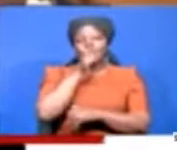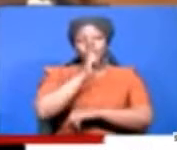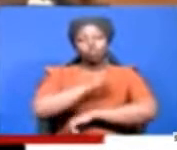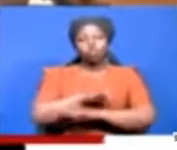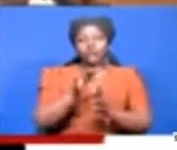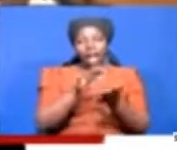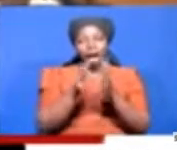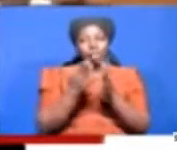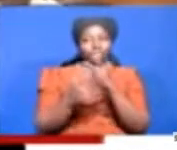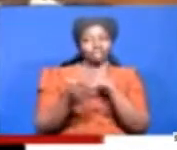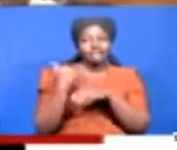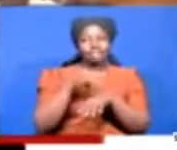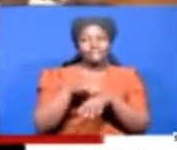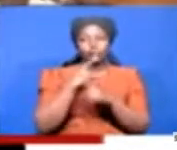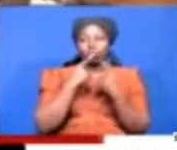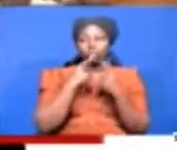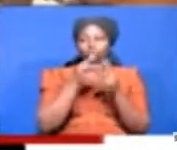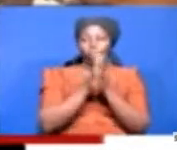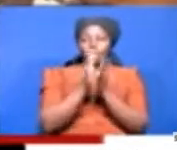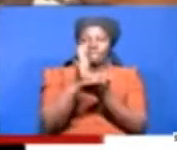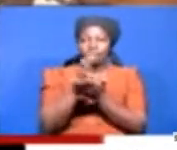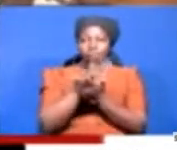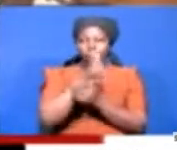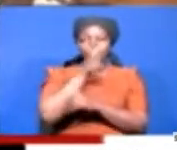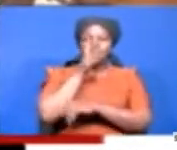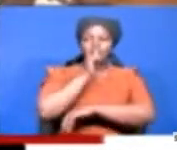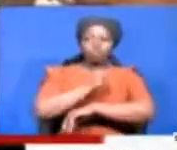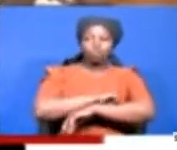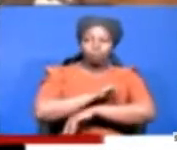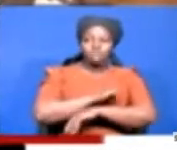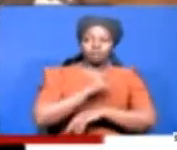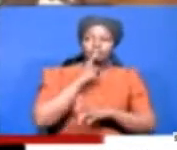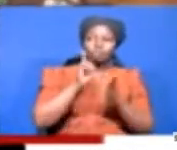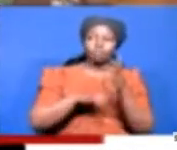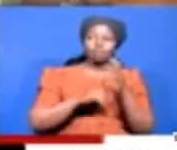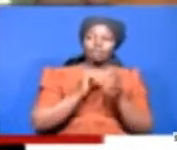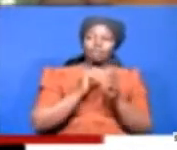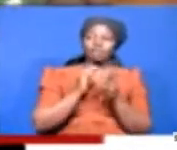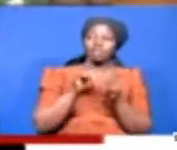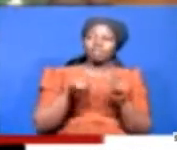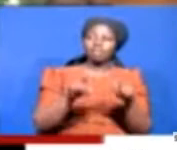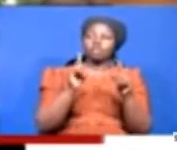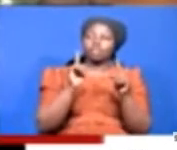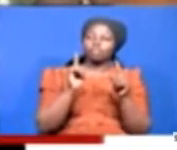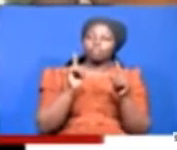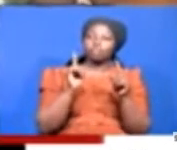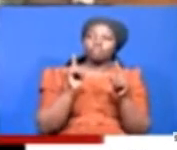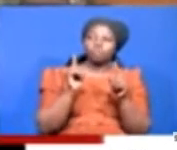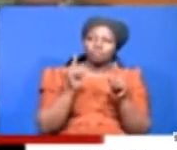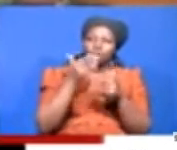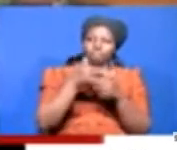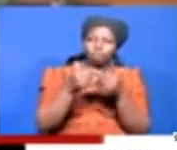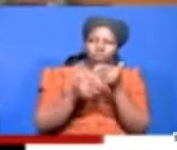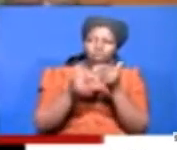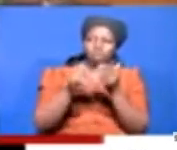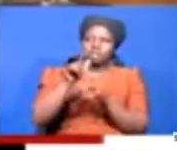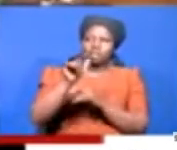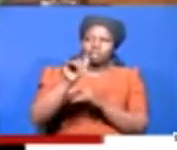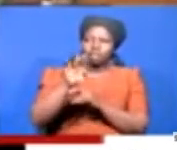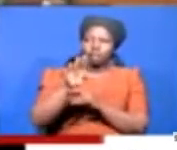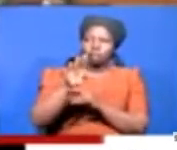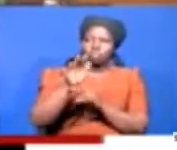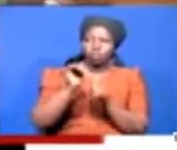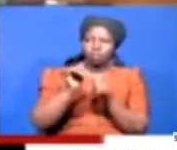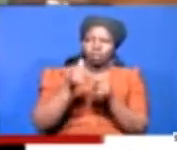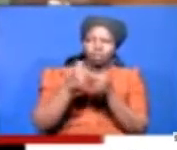time we spoke to some of them, they say the issue of putting up laboratory could be challenging most of them, because previously